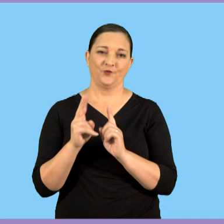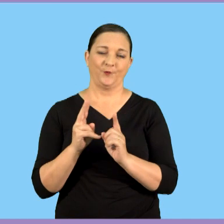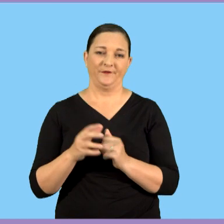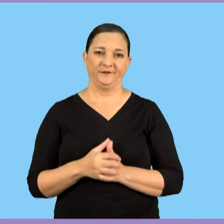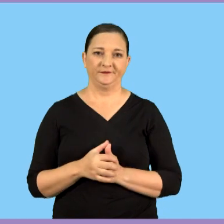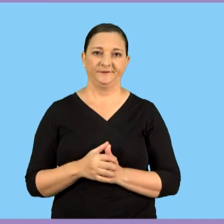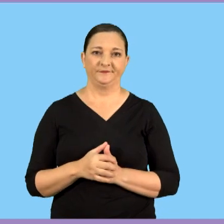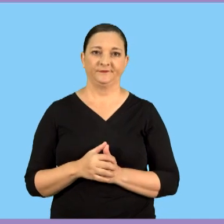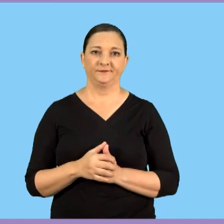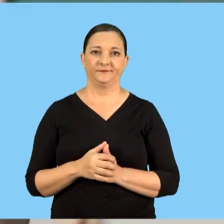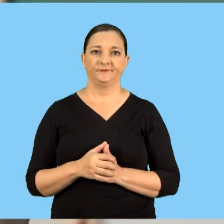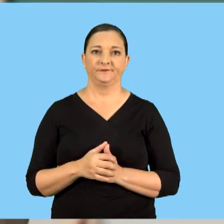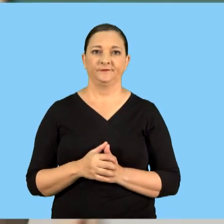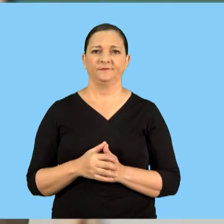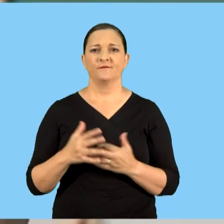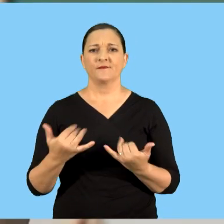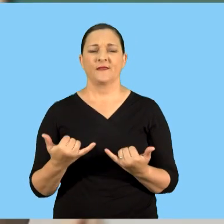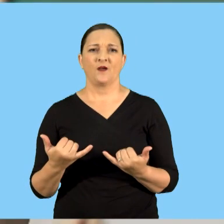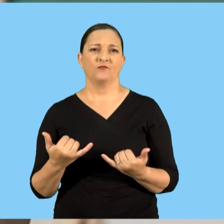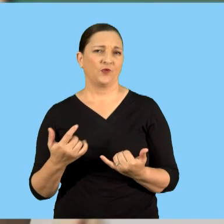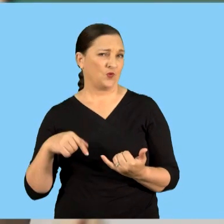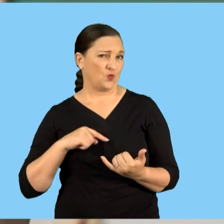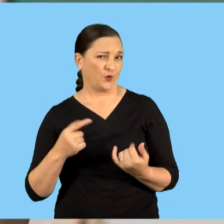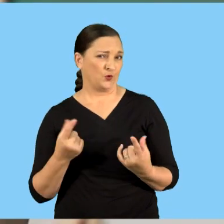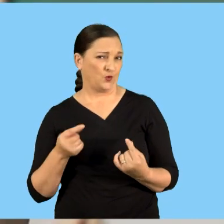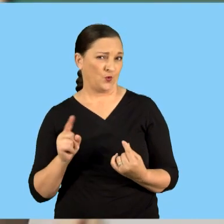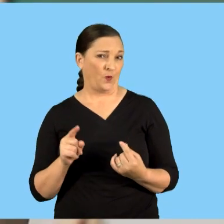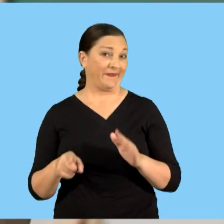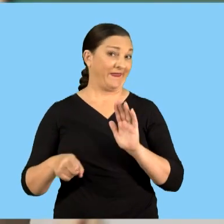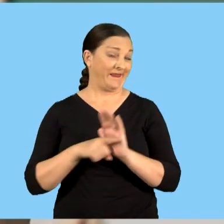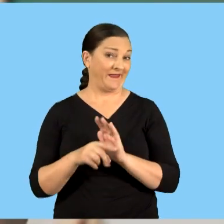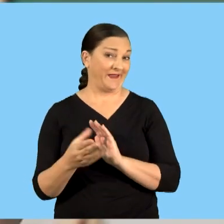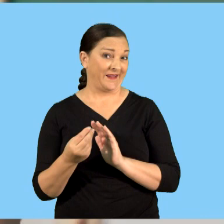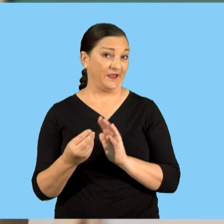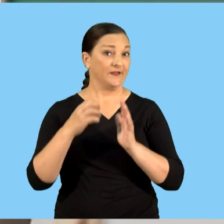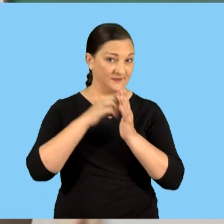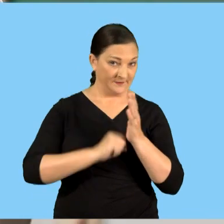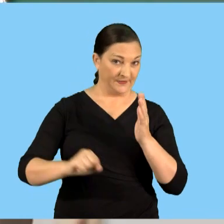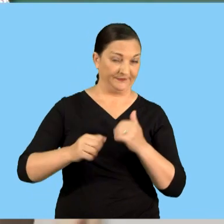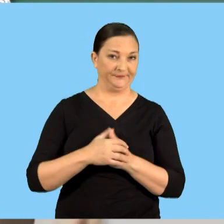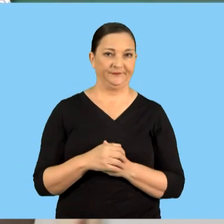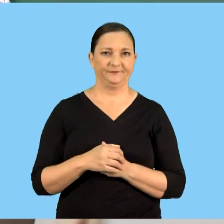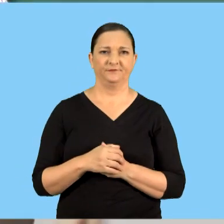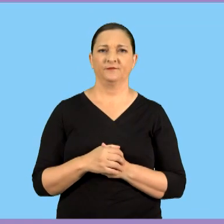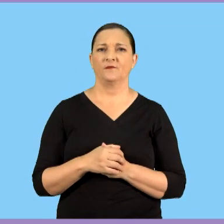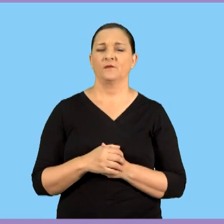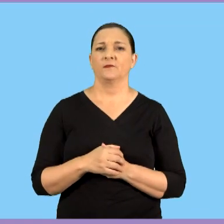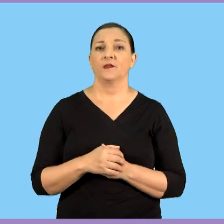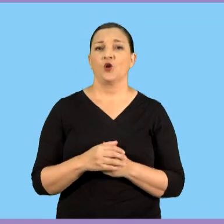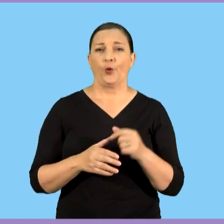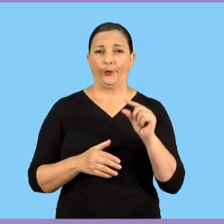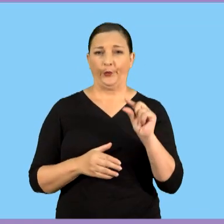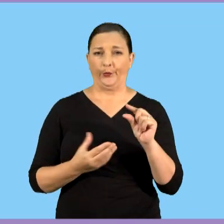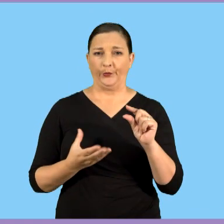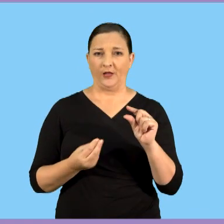my final answer. So what about when we are subtracting negative numbers? Let's see. When we subtract